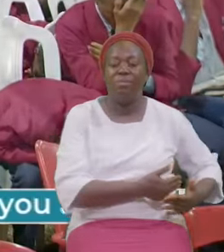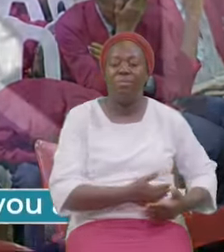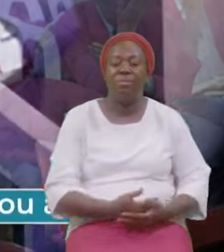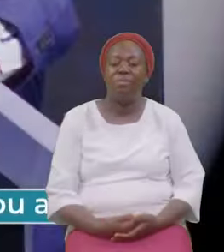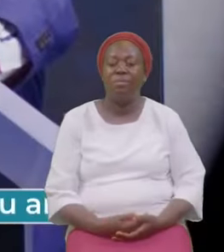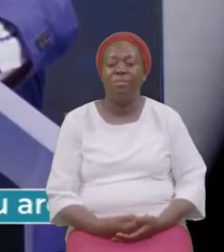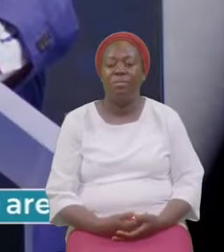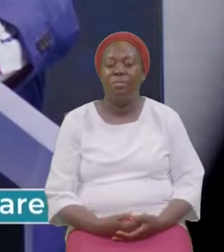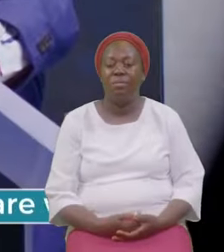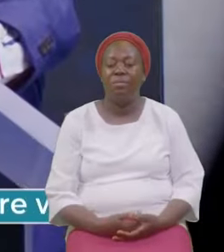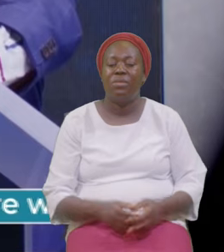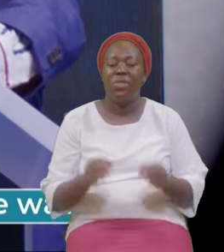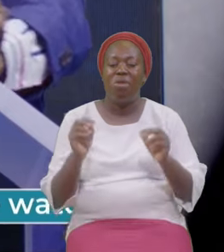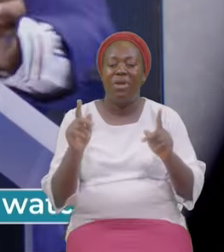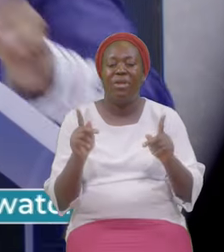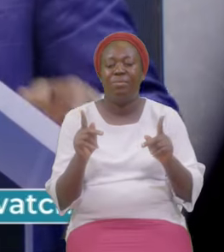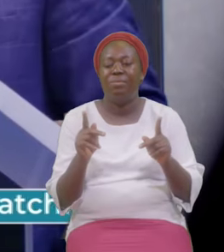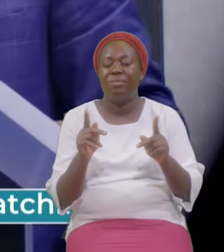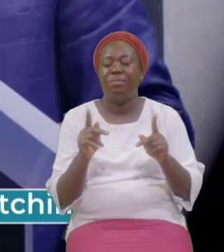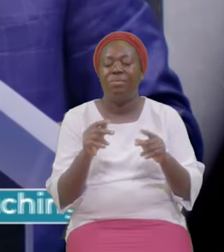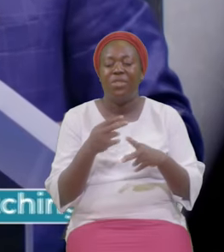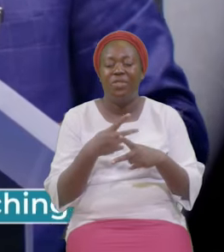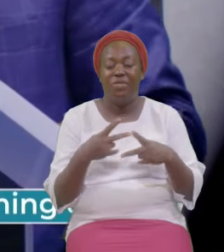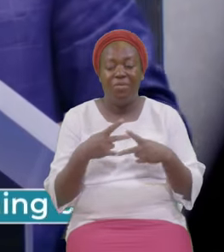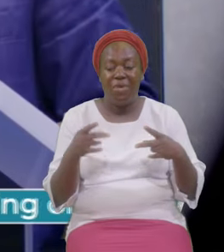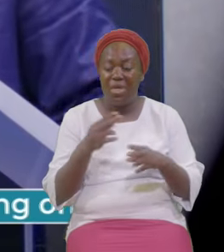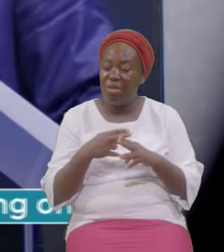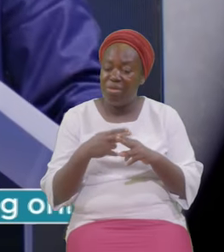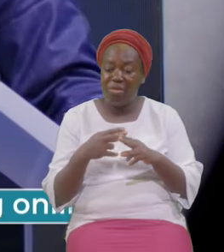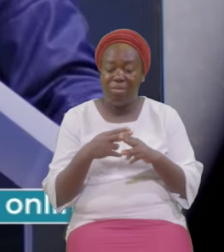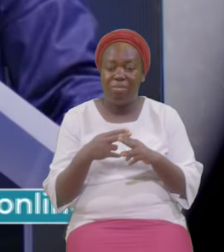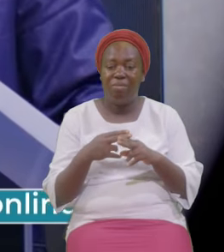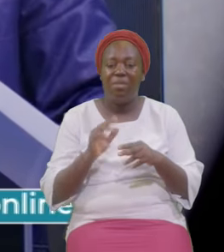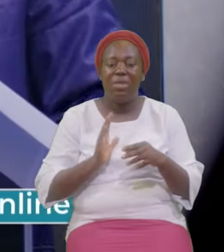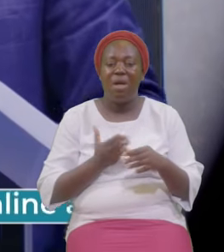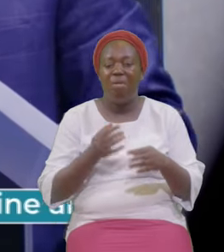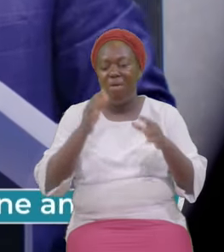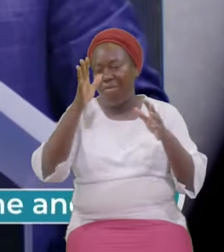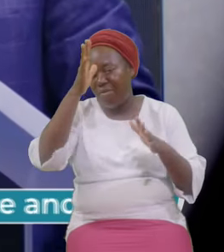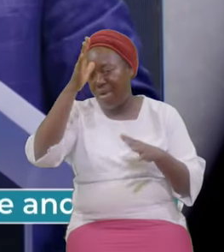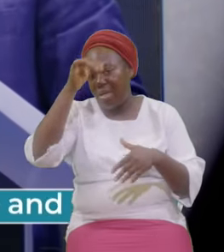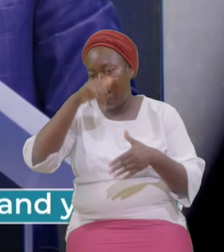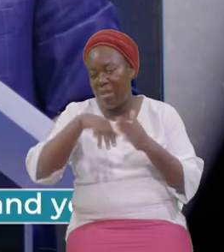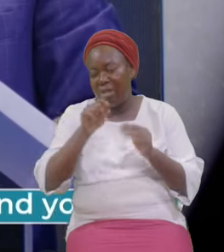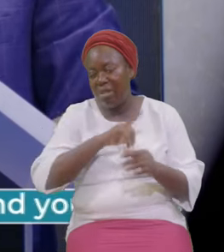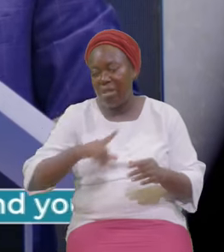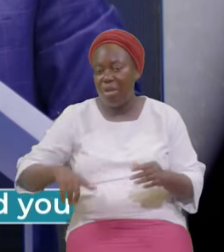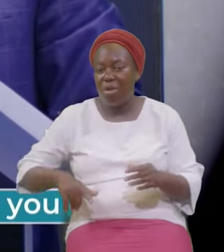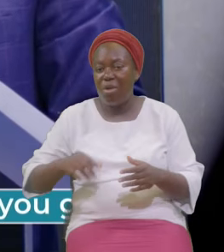It's all right. Very soon, our Father in the Lord, God's mighty